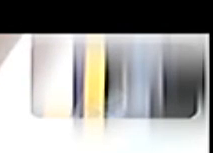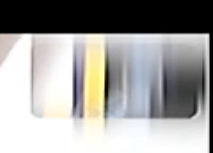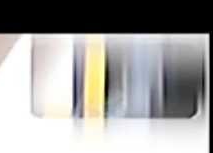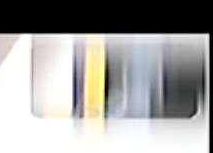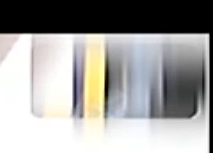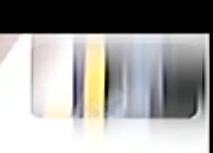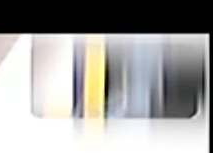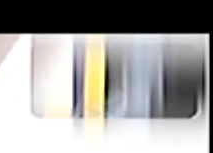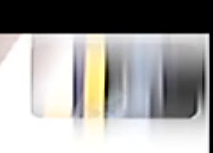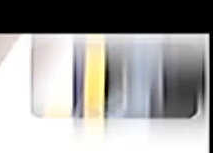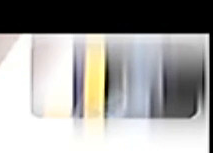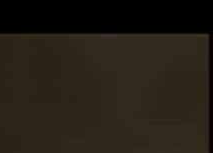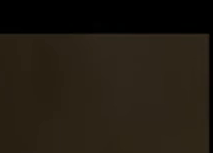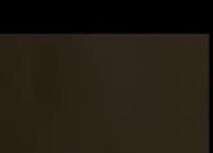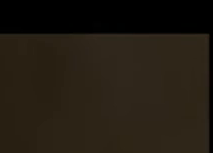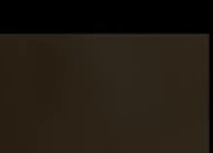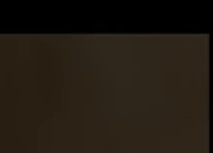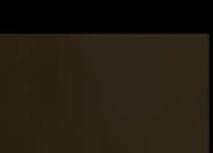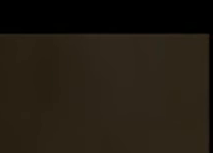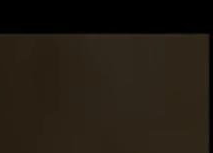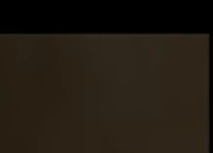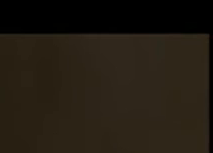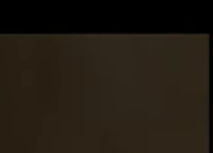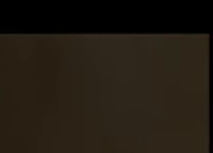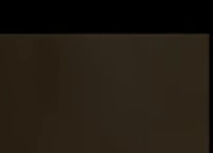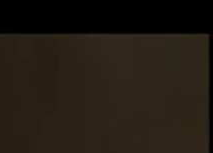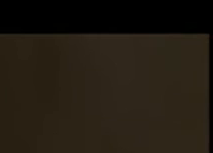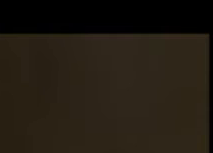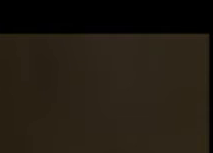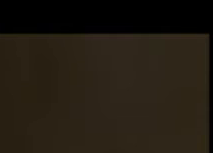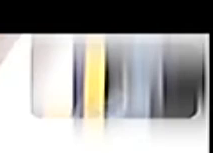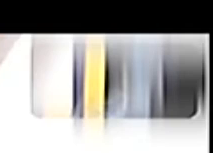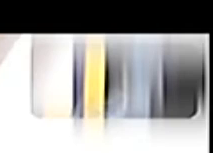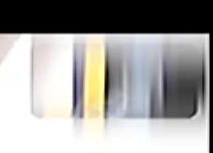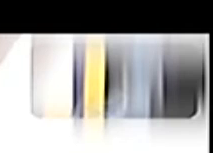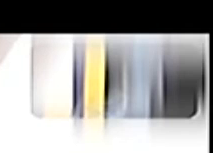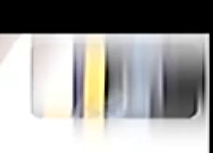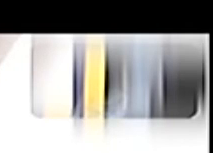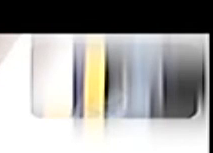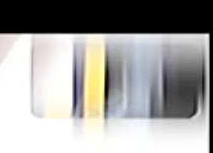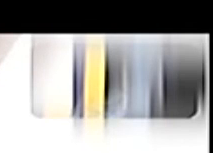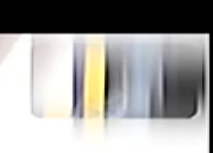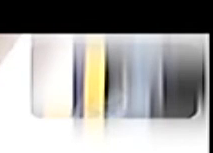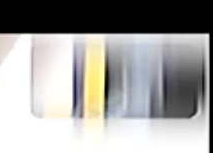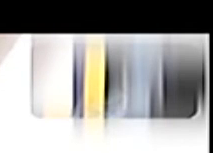Mail and Guardian, like the Sunday Times, like Times Live, for them,